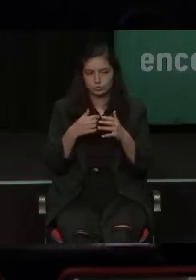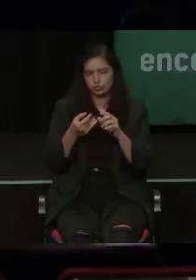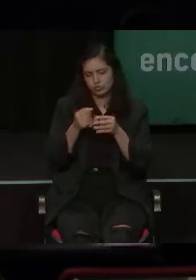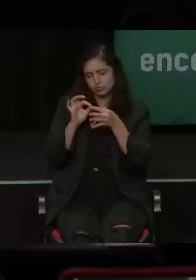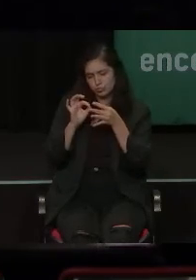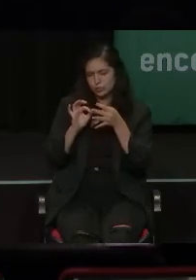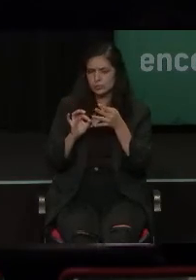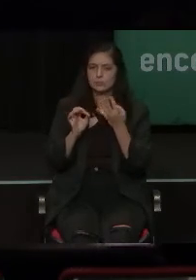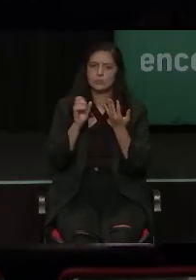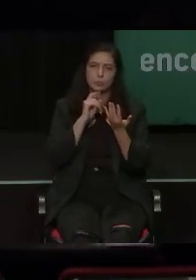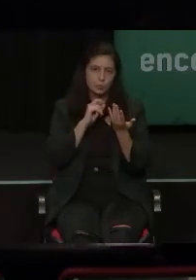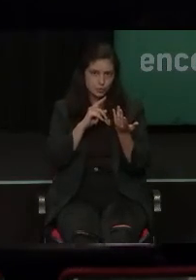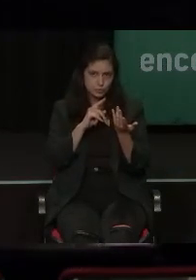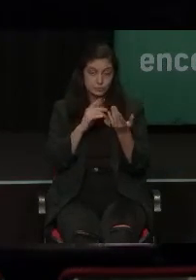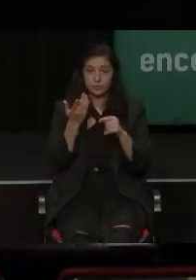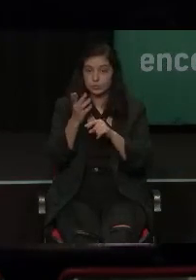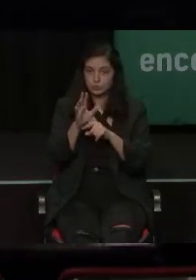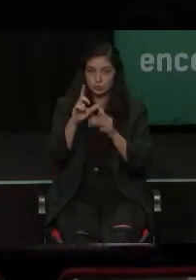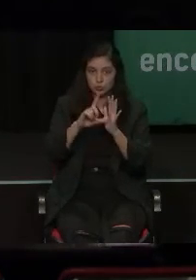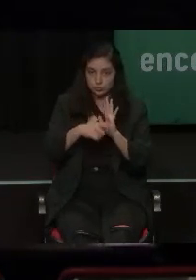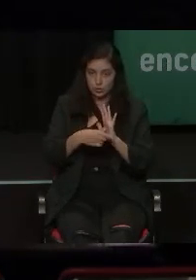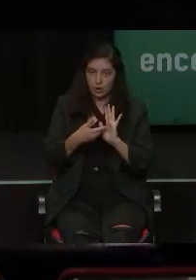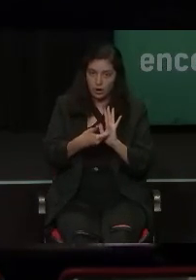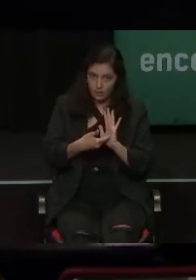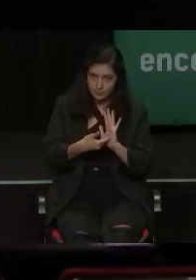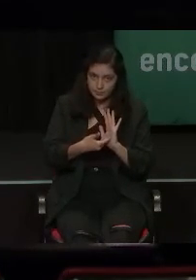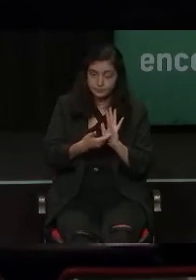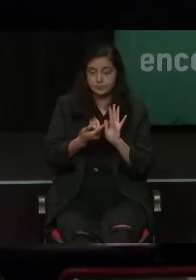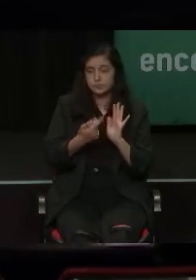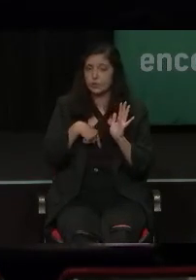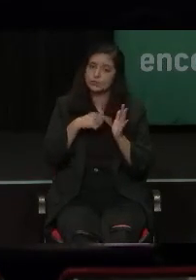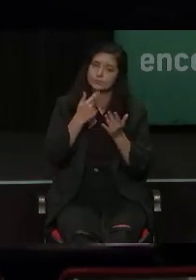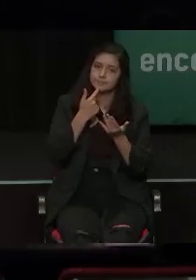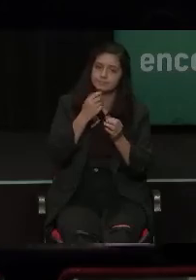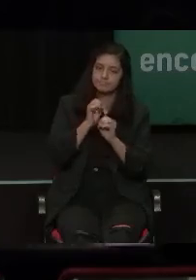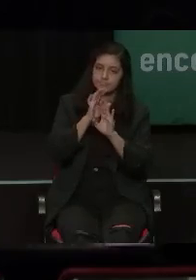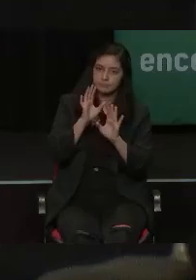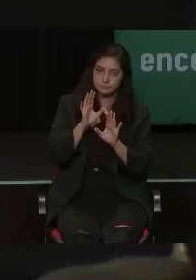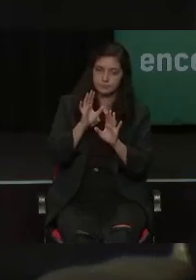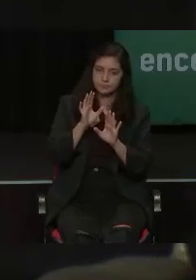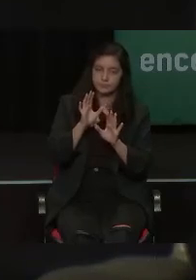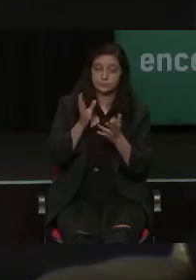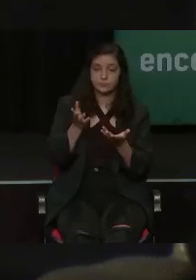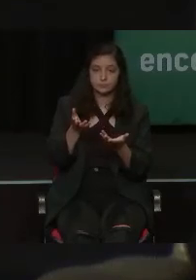I can elaborate a little bit more. In this project, what did we realize?